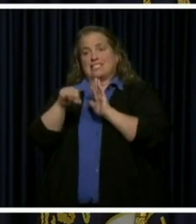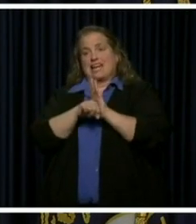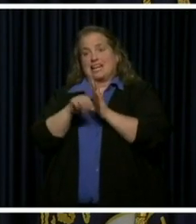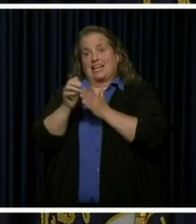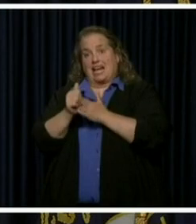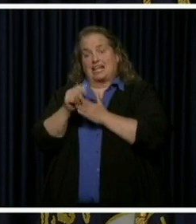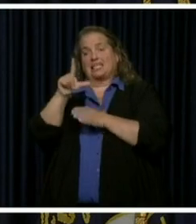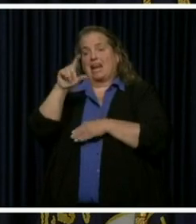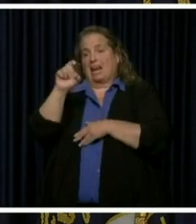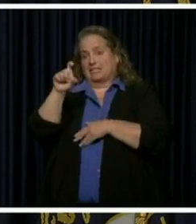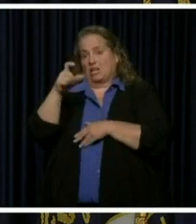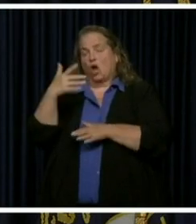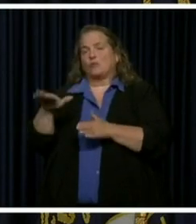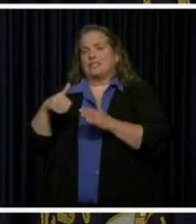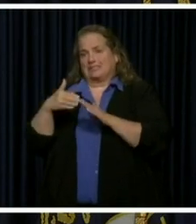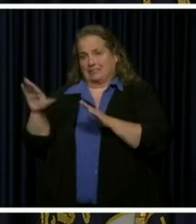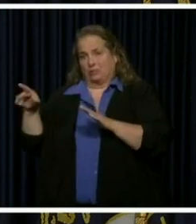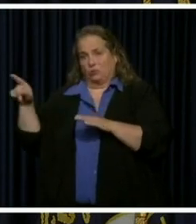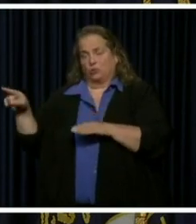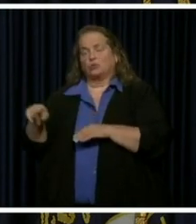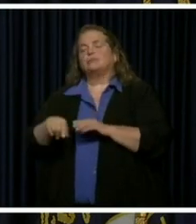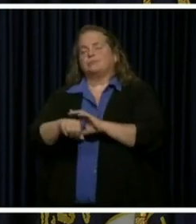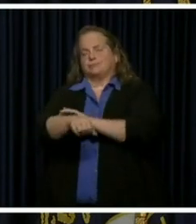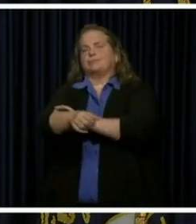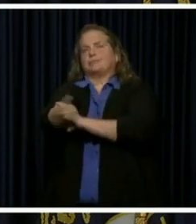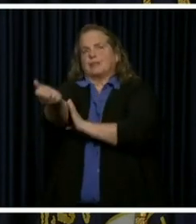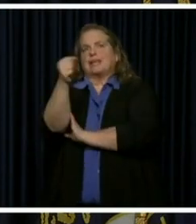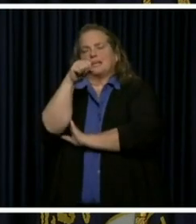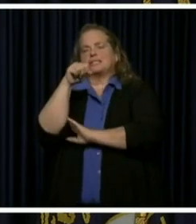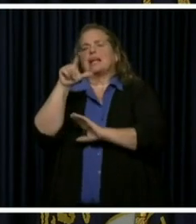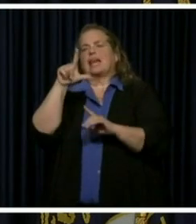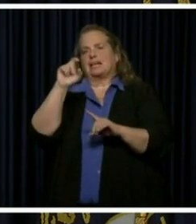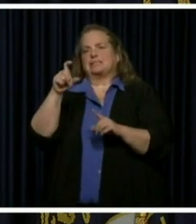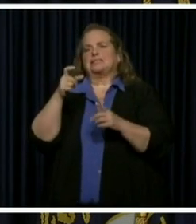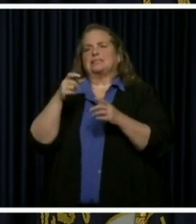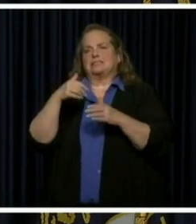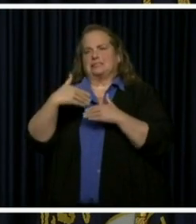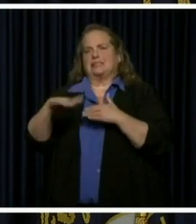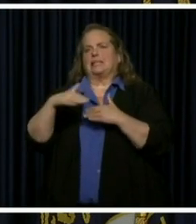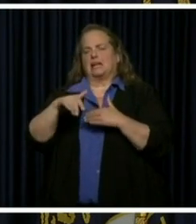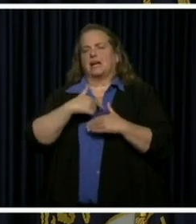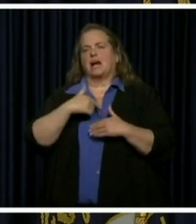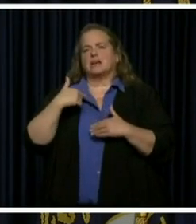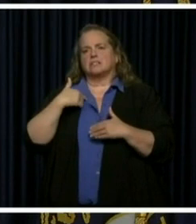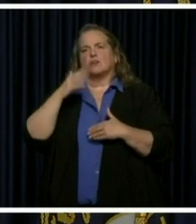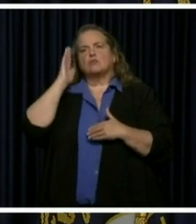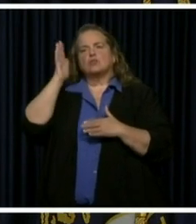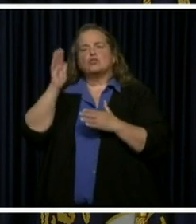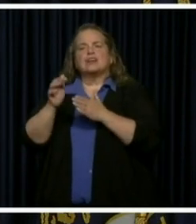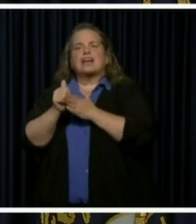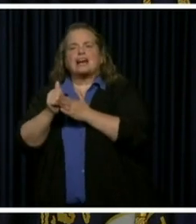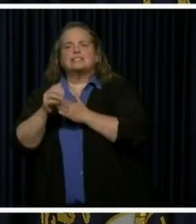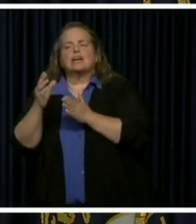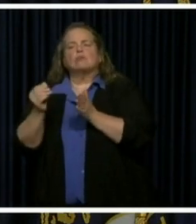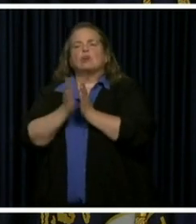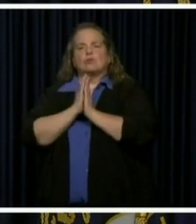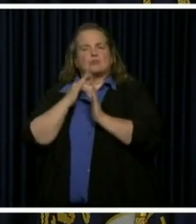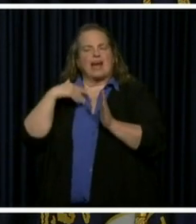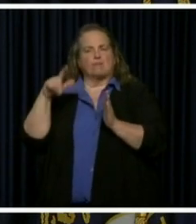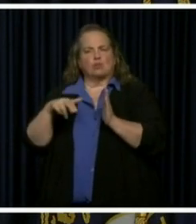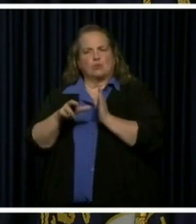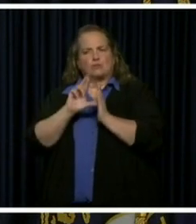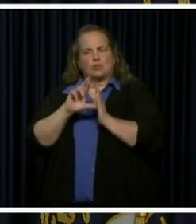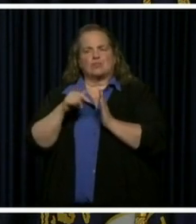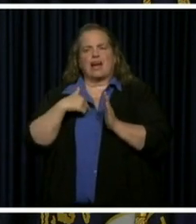So Lexington is sending some different requests or suggestions on future guidance. We'll have to review them. I have a